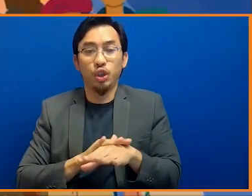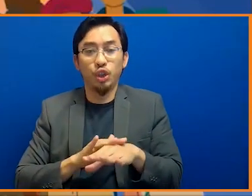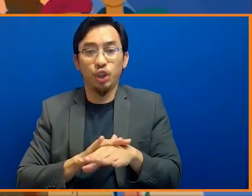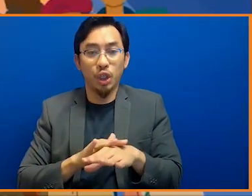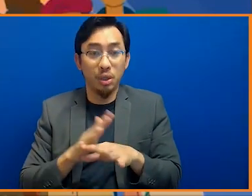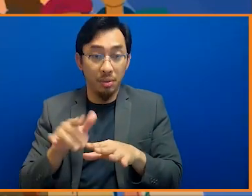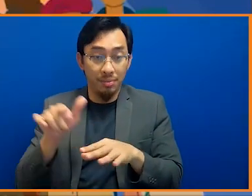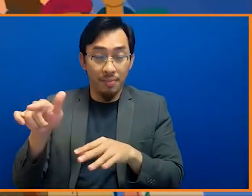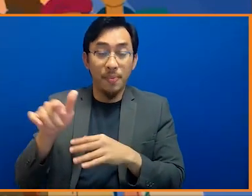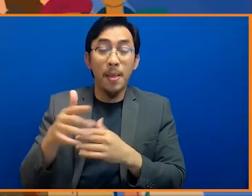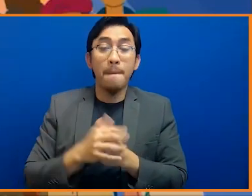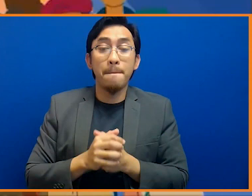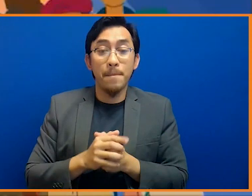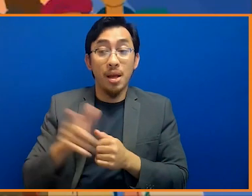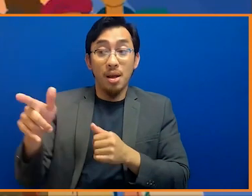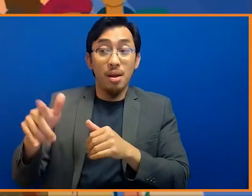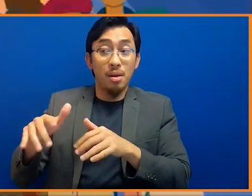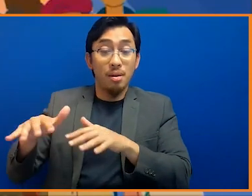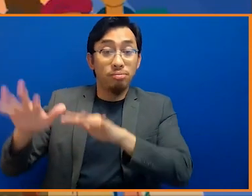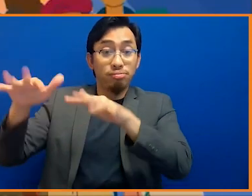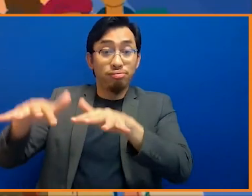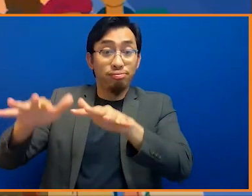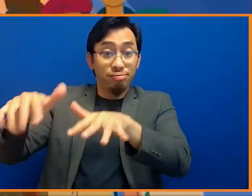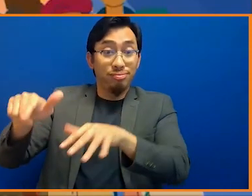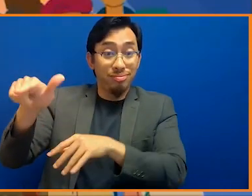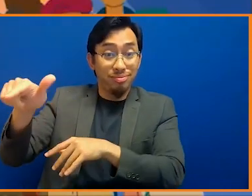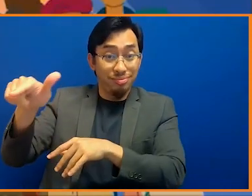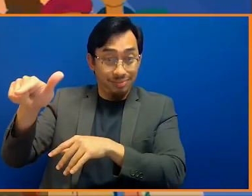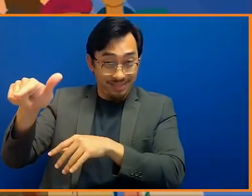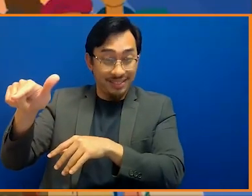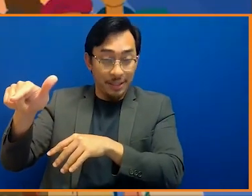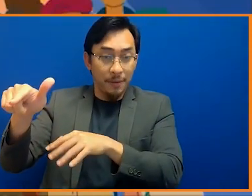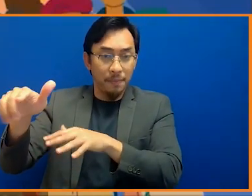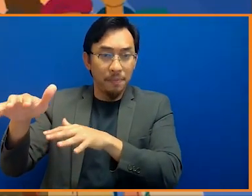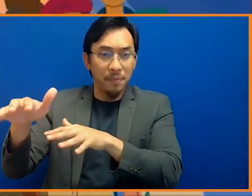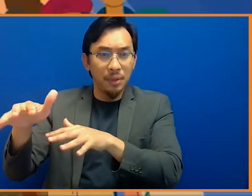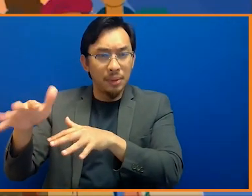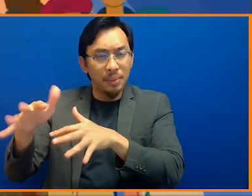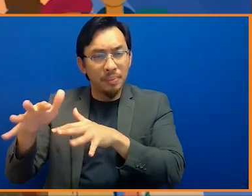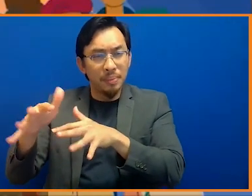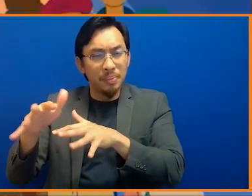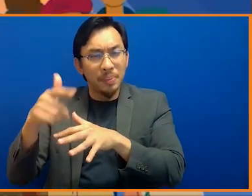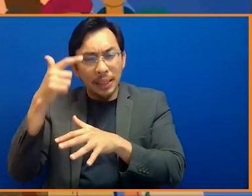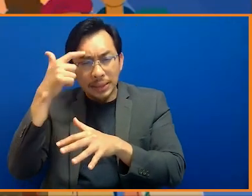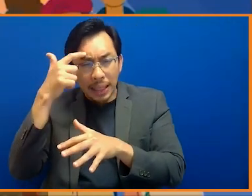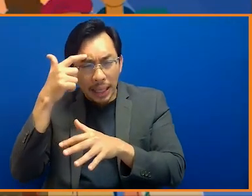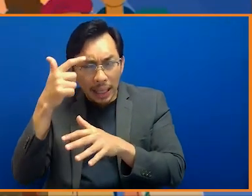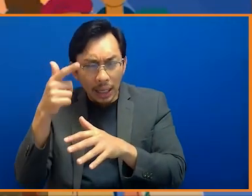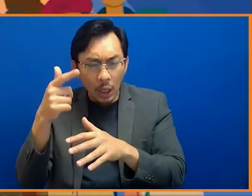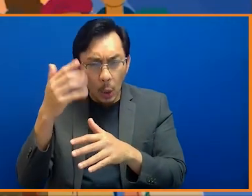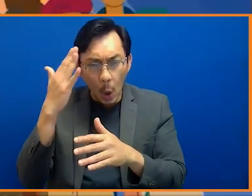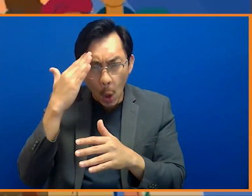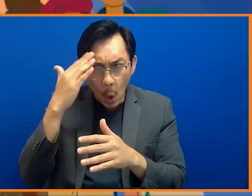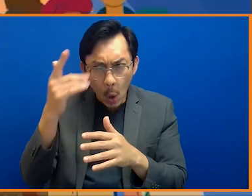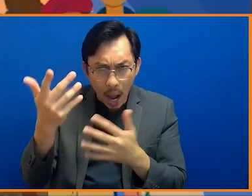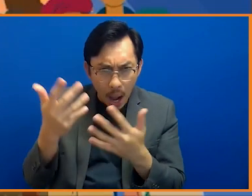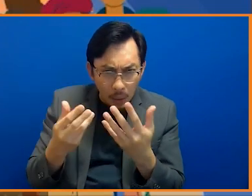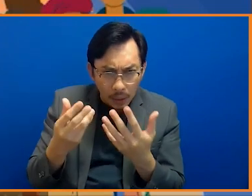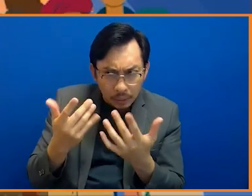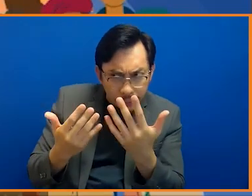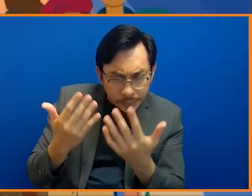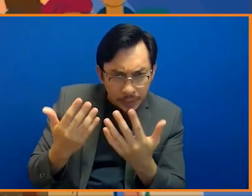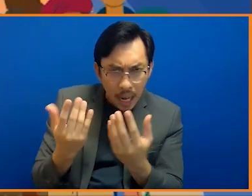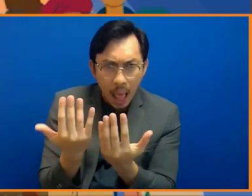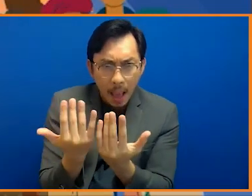of the earthquake is very shallow and occur in the ocean. So that is the first or